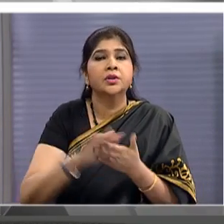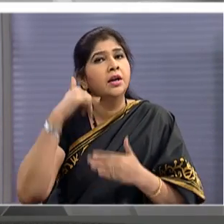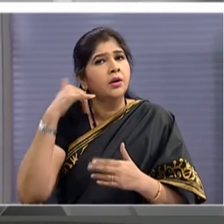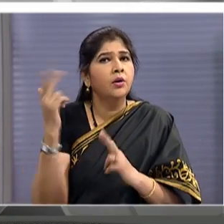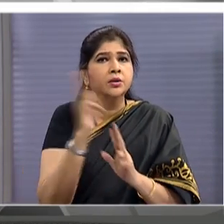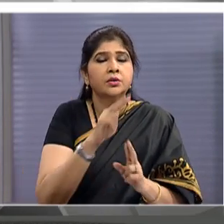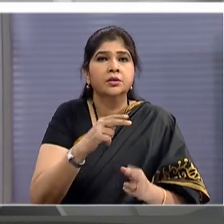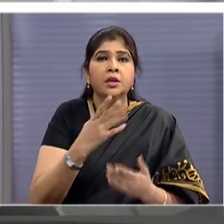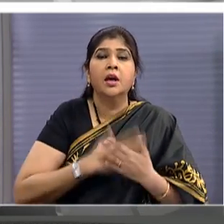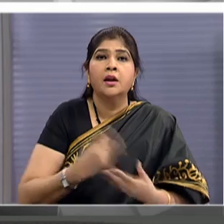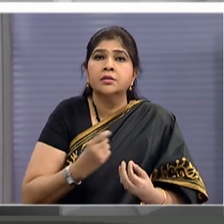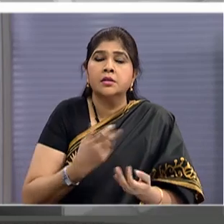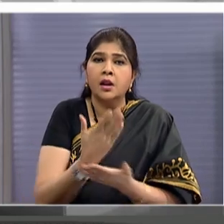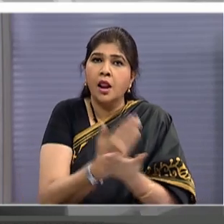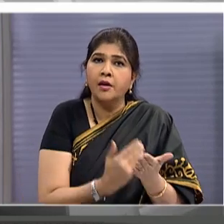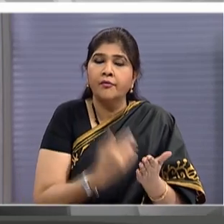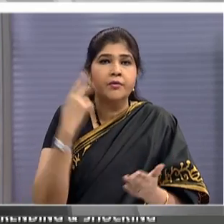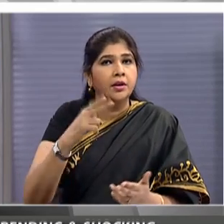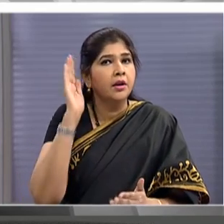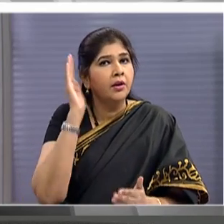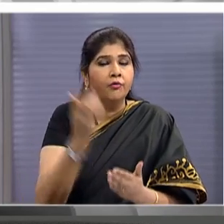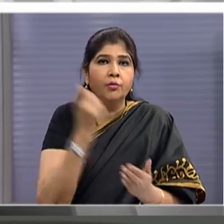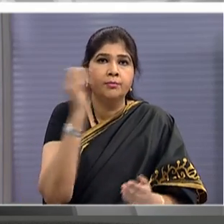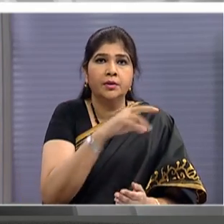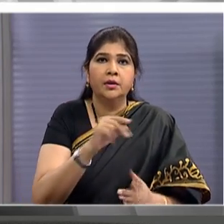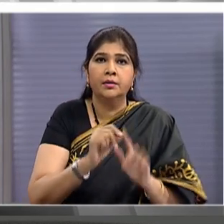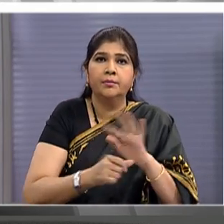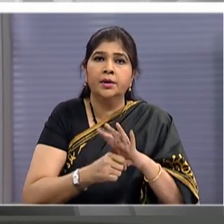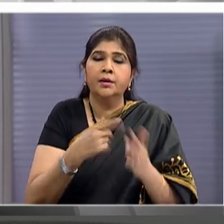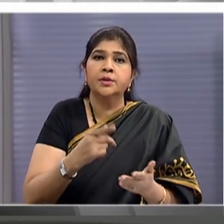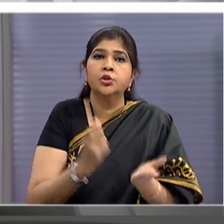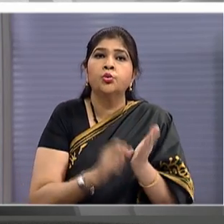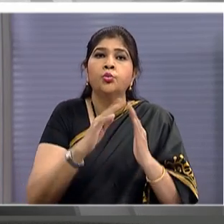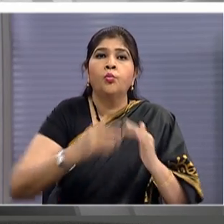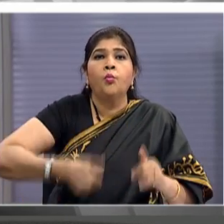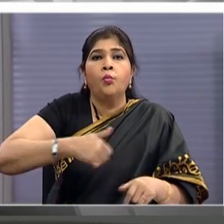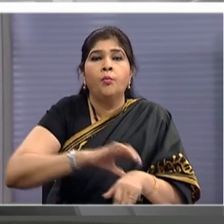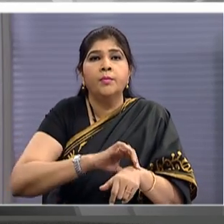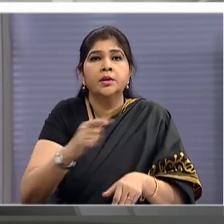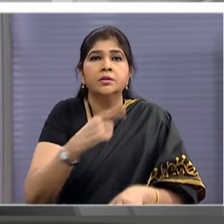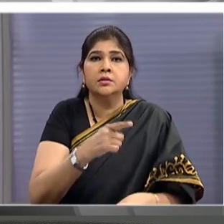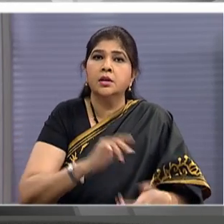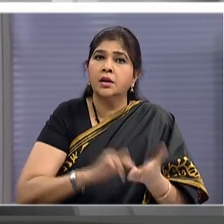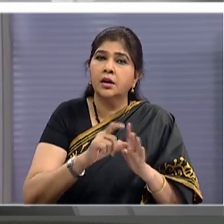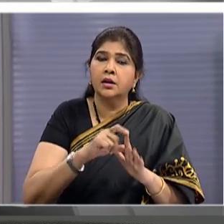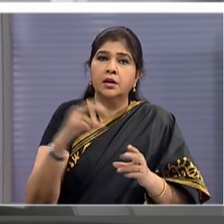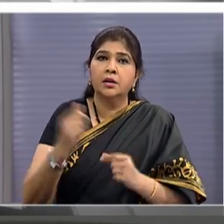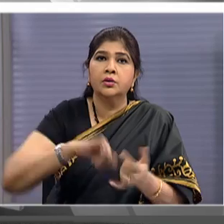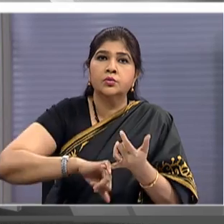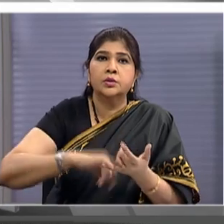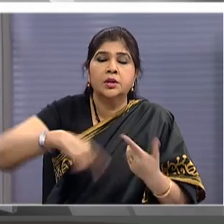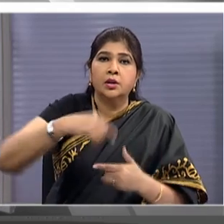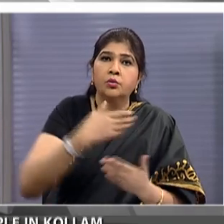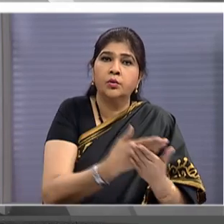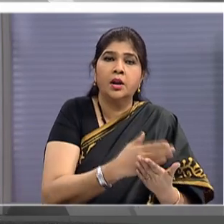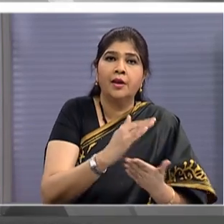rescue and relief measures. He also asked the Union Health Minister JP Nadda to visit the state to review the relief operations.